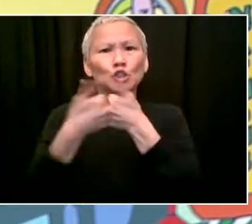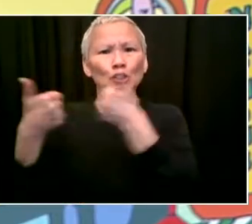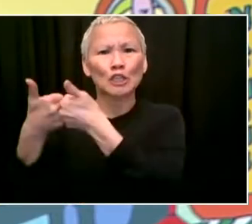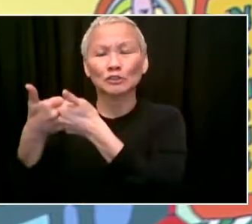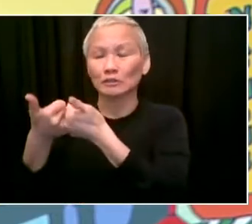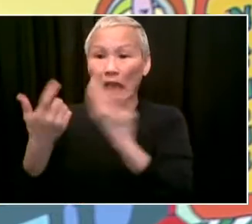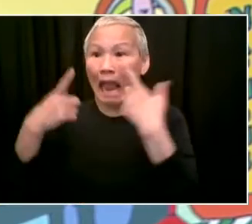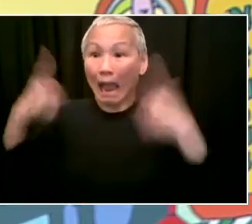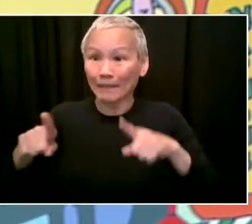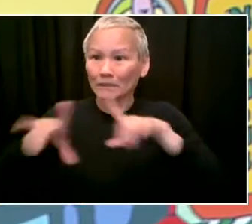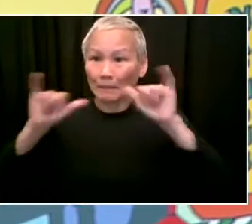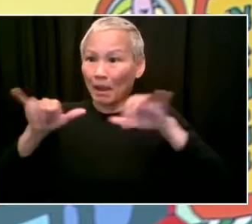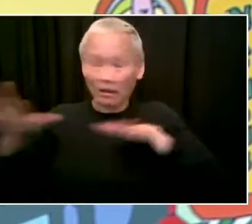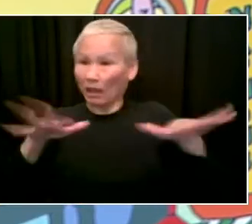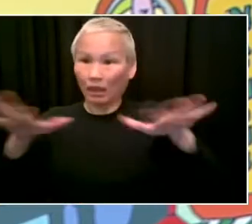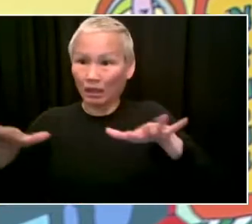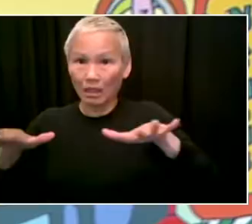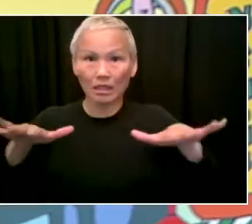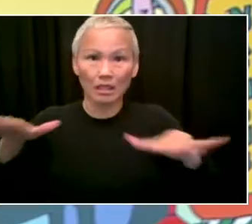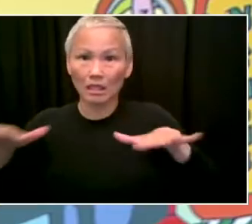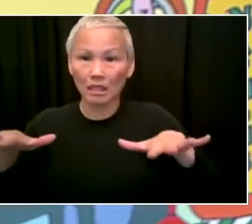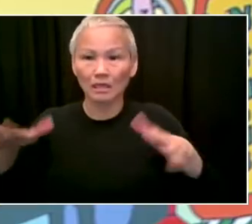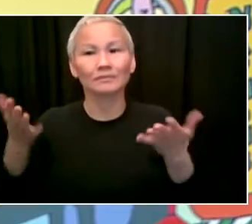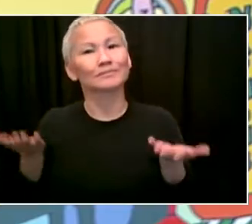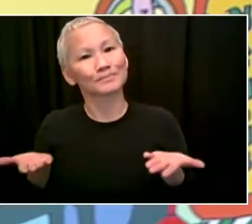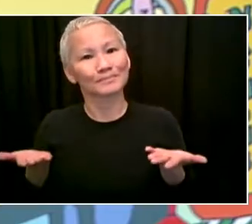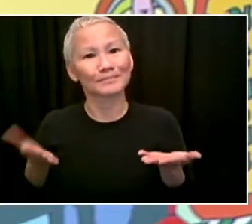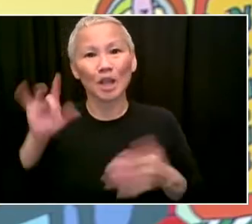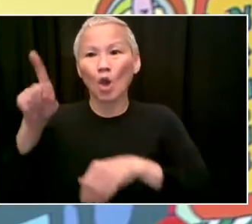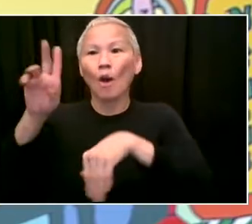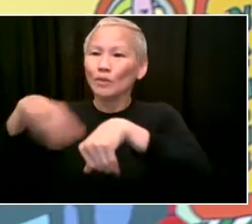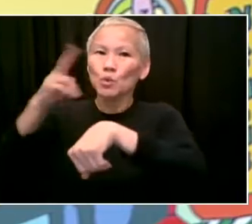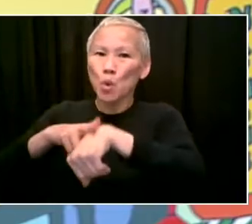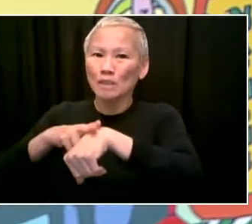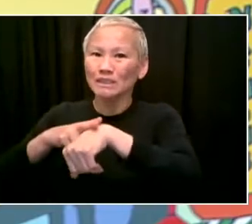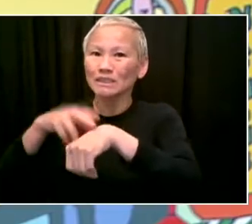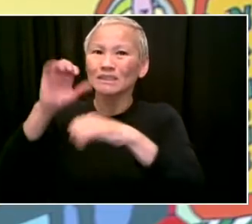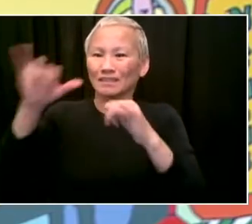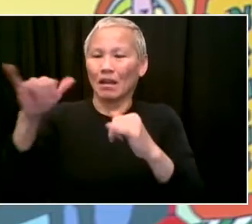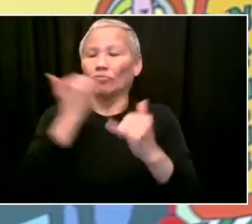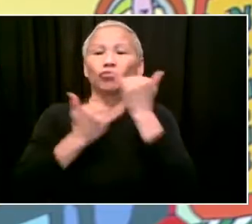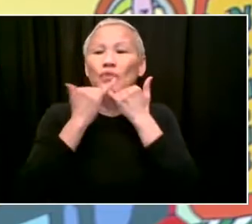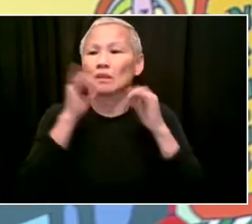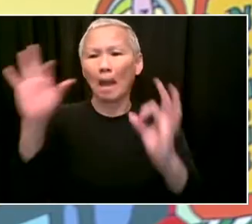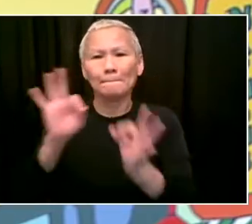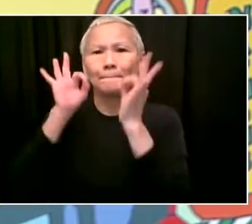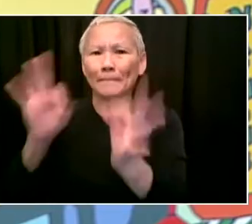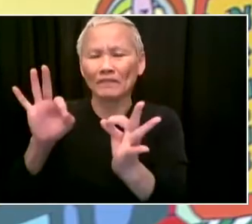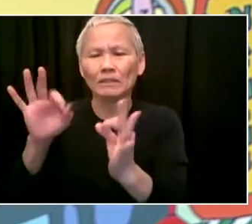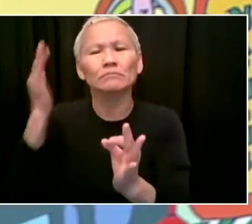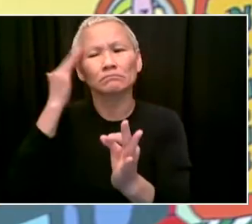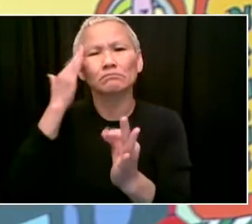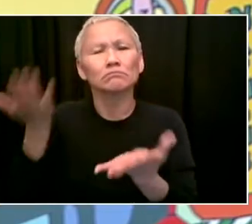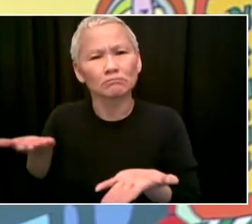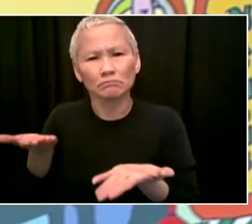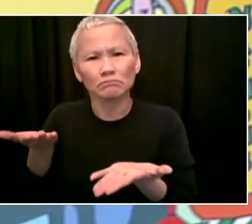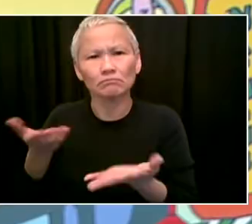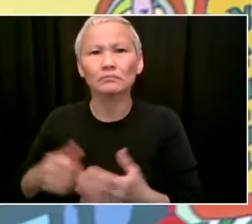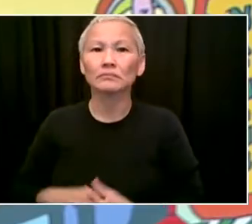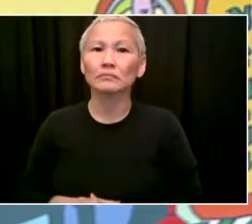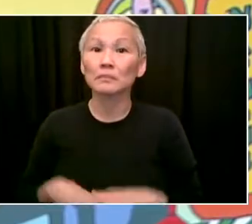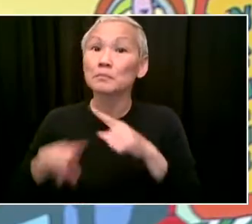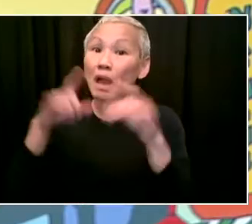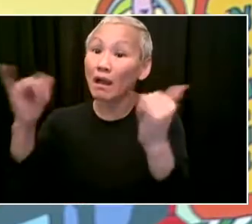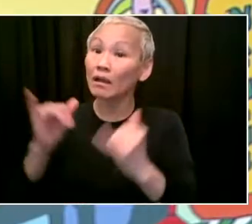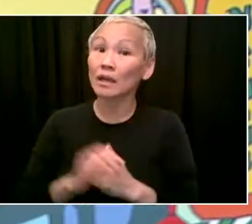the things we have to do better, thank God, we came out of that. Again, no loss of life like we saw in